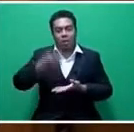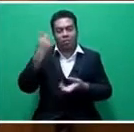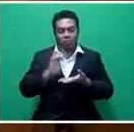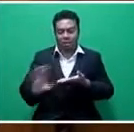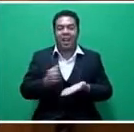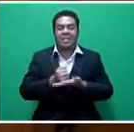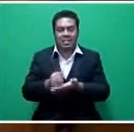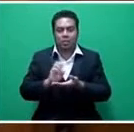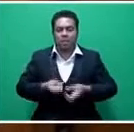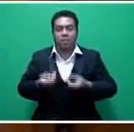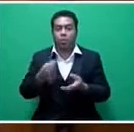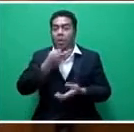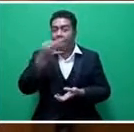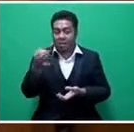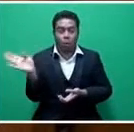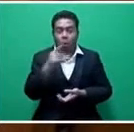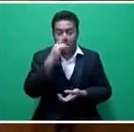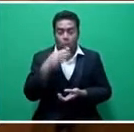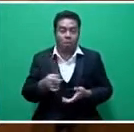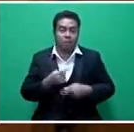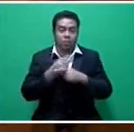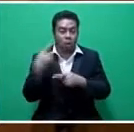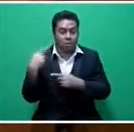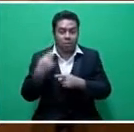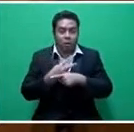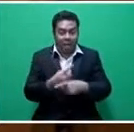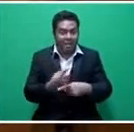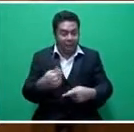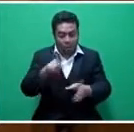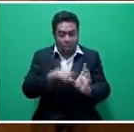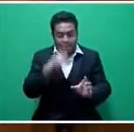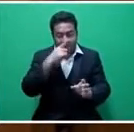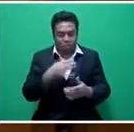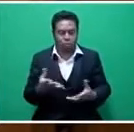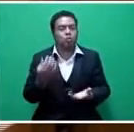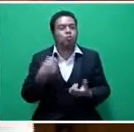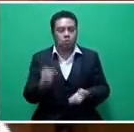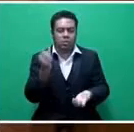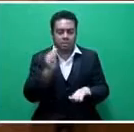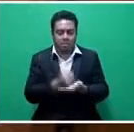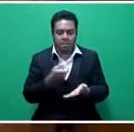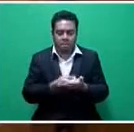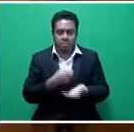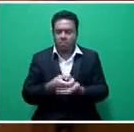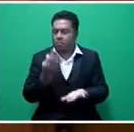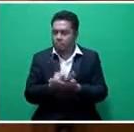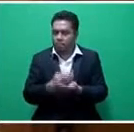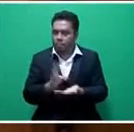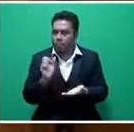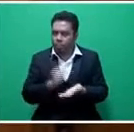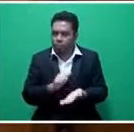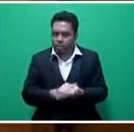is provided. We urge those responsible for guiding our young ones to utilize these funds prudently and minimize unnecessary